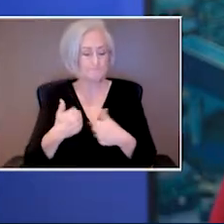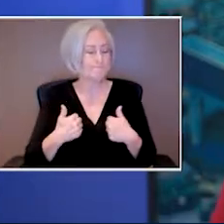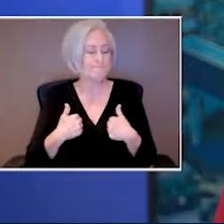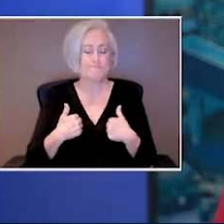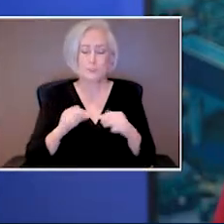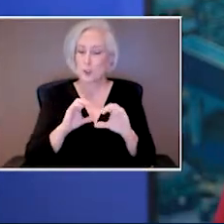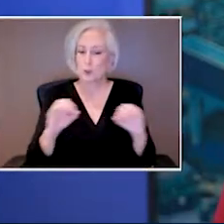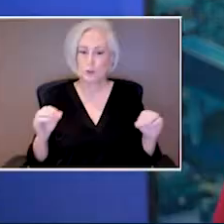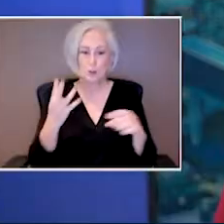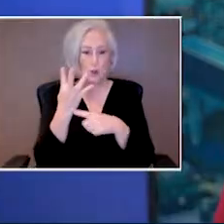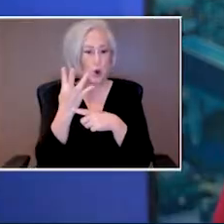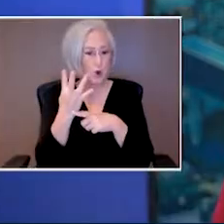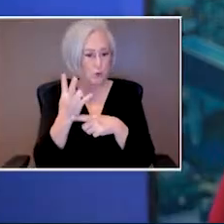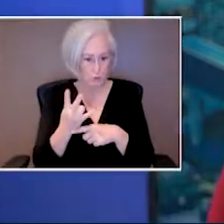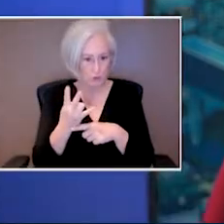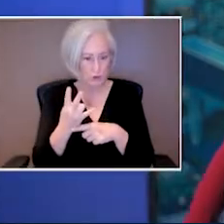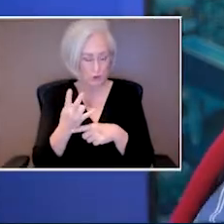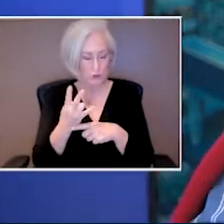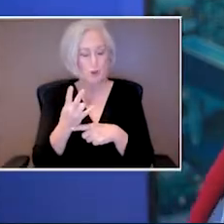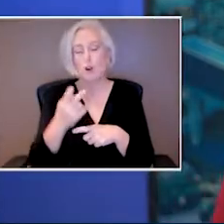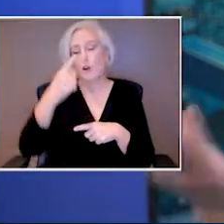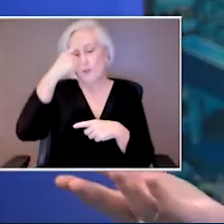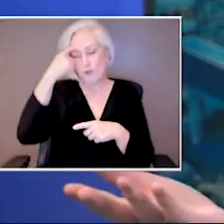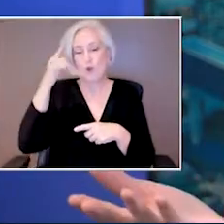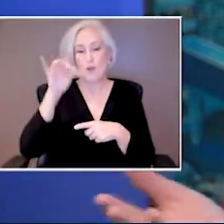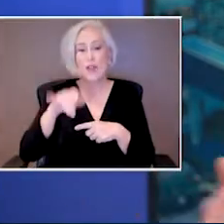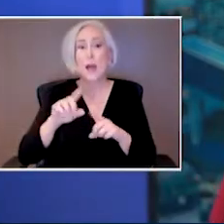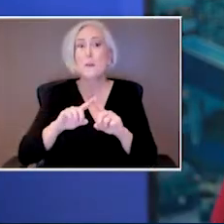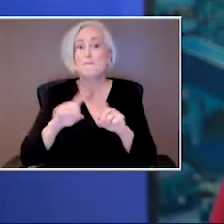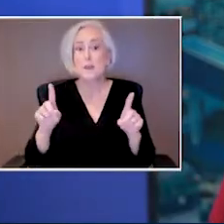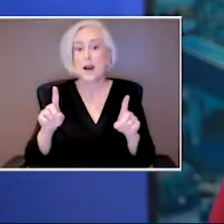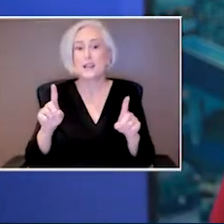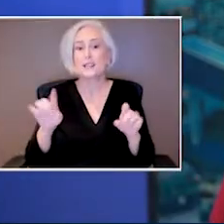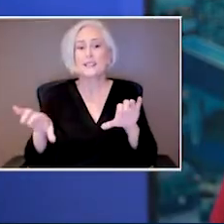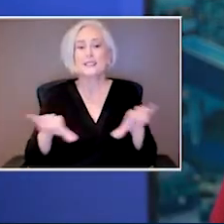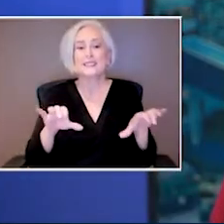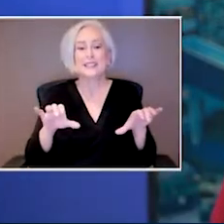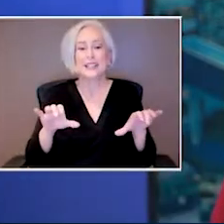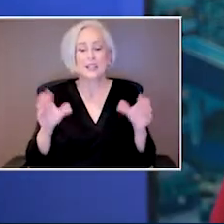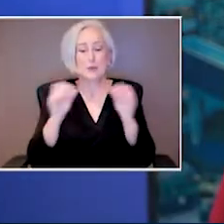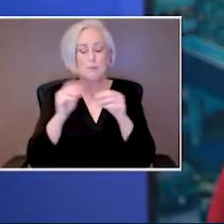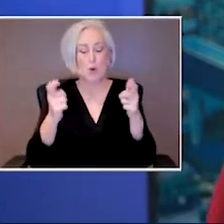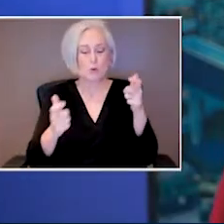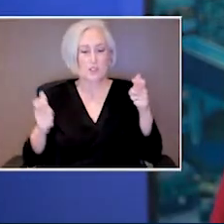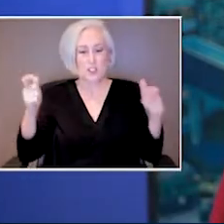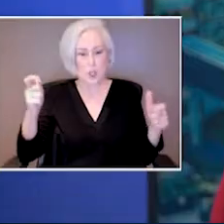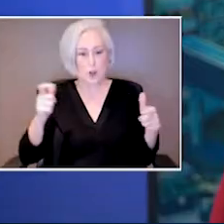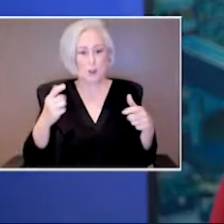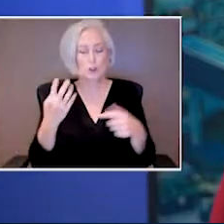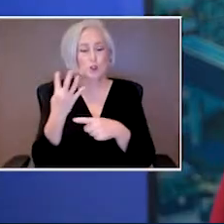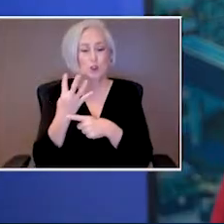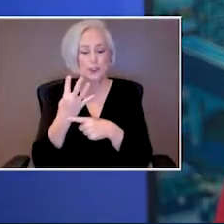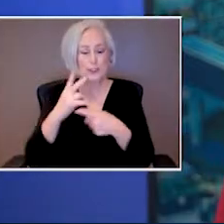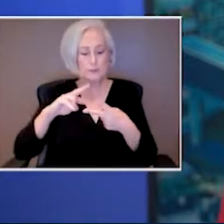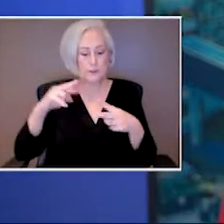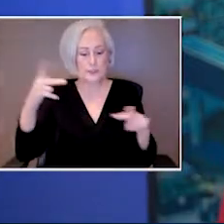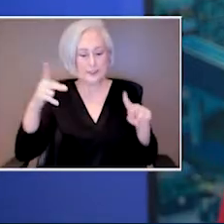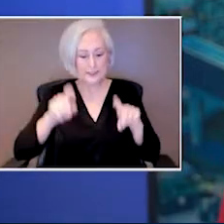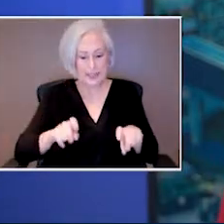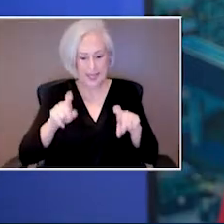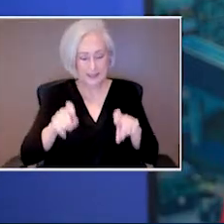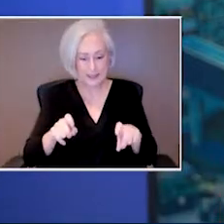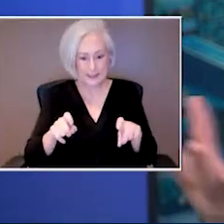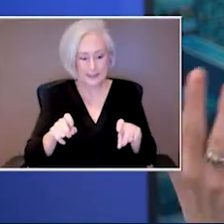of these major genetic mutations, but I did the larger gene panel because I knew that that was probably going to happen. And I did have a